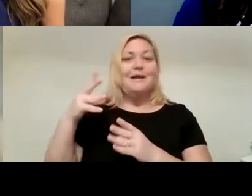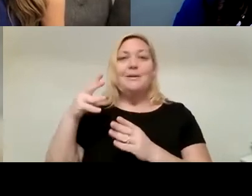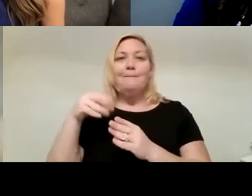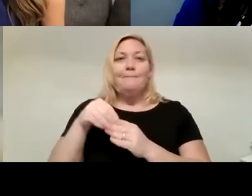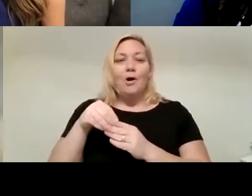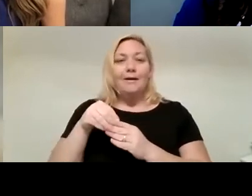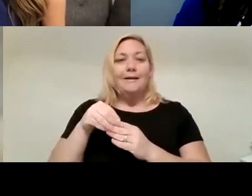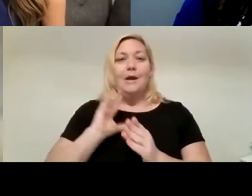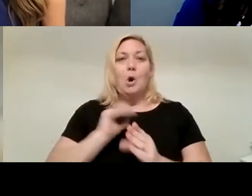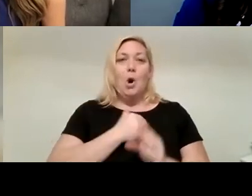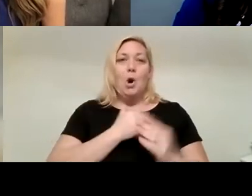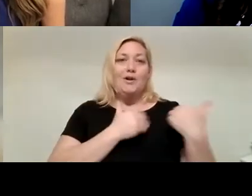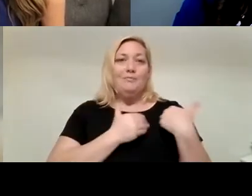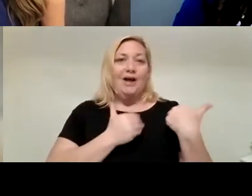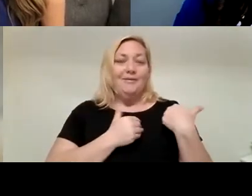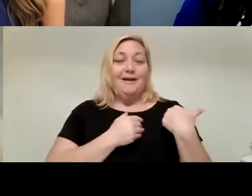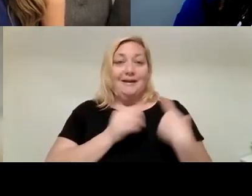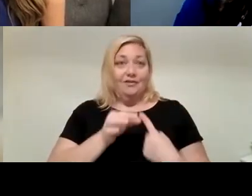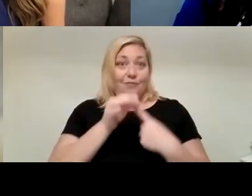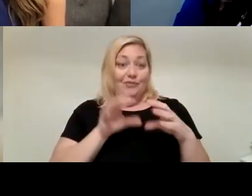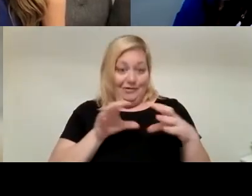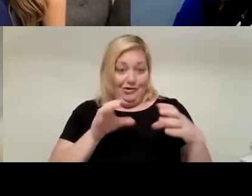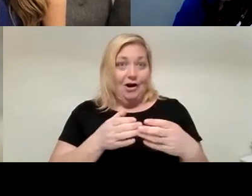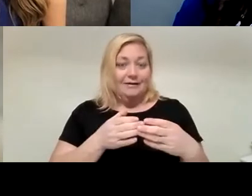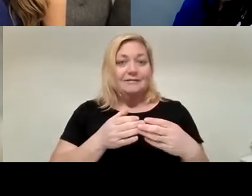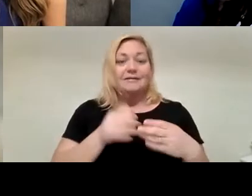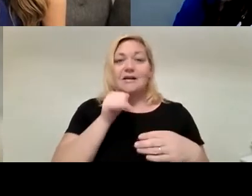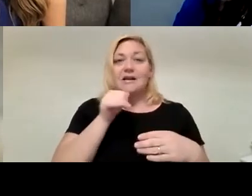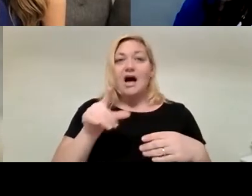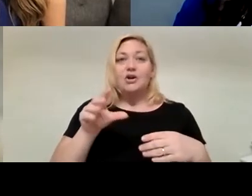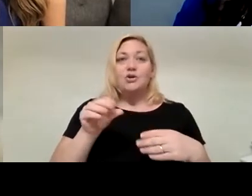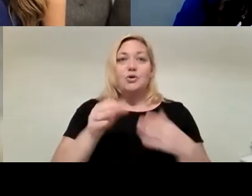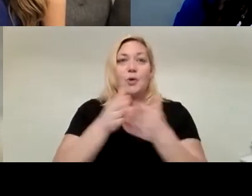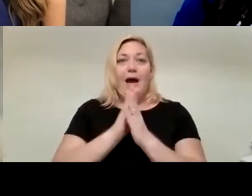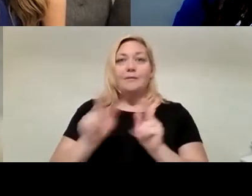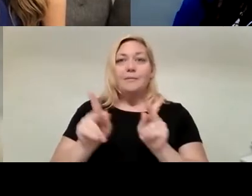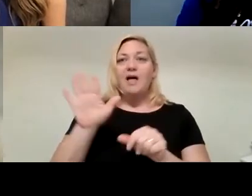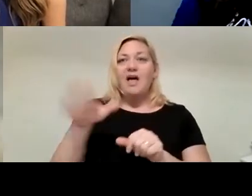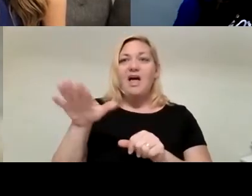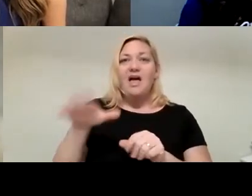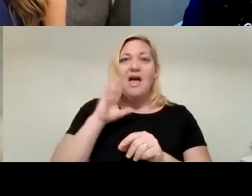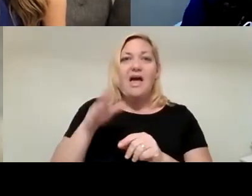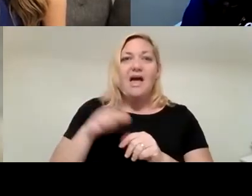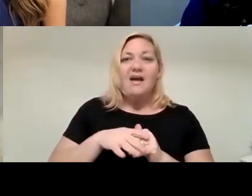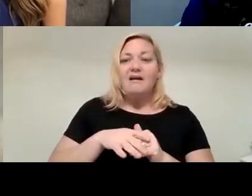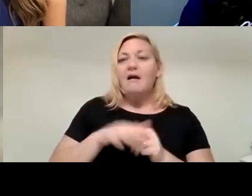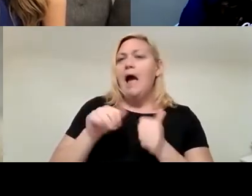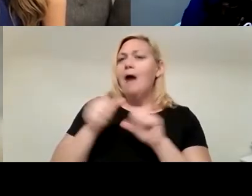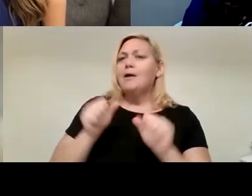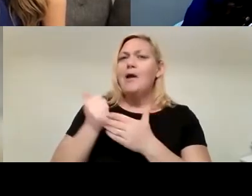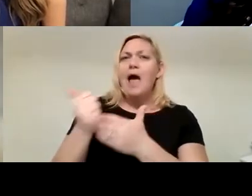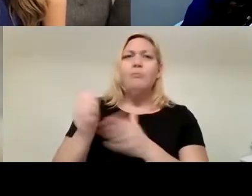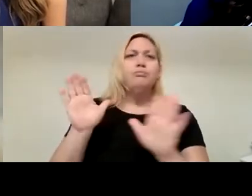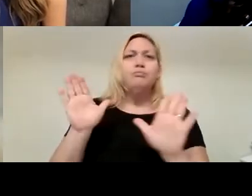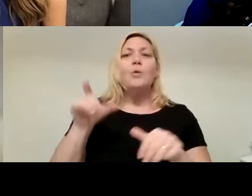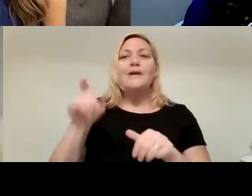it's actually our responsibility, especially as a caucus, not to ask people, hey, how can we help? We need to go